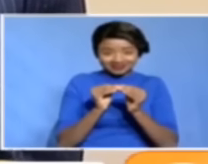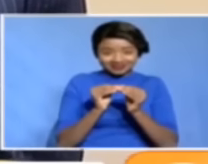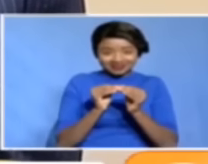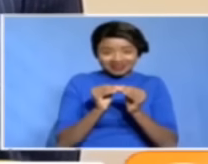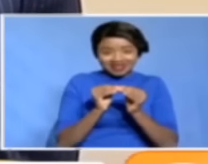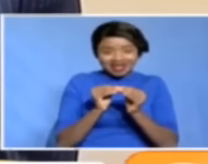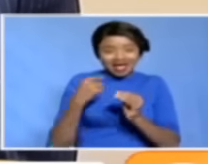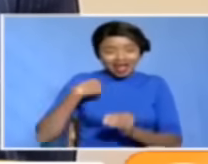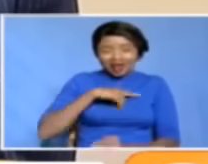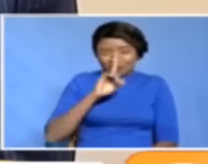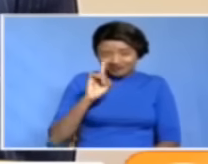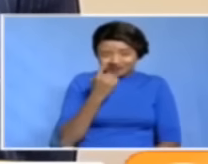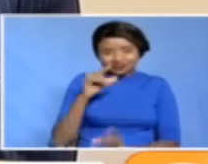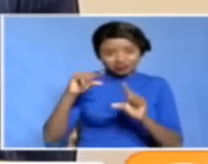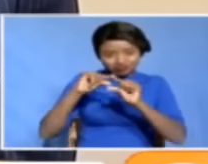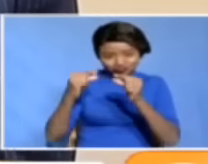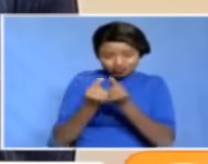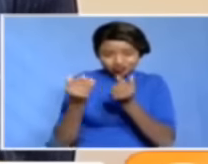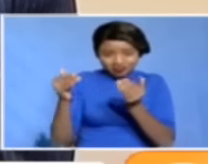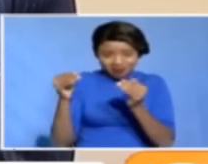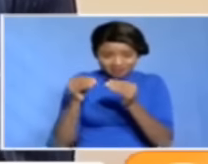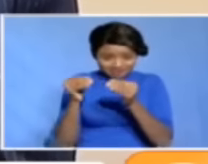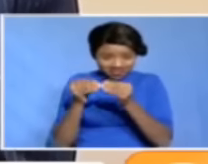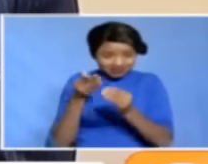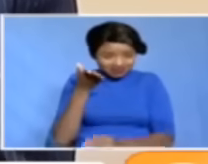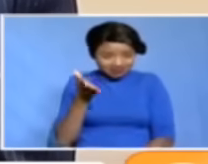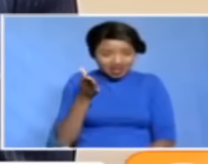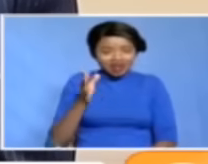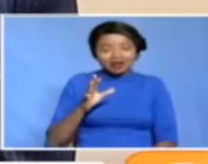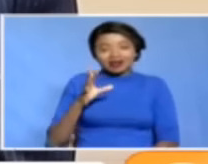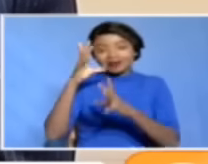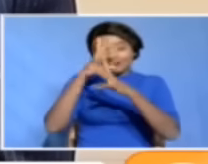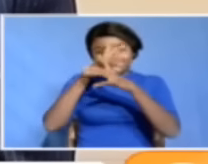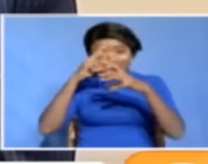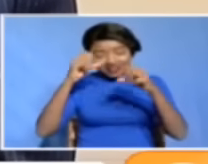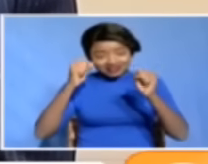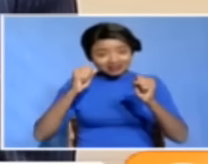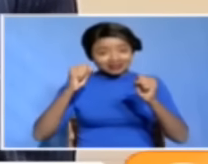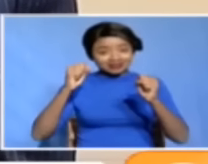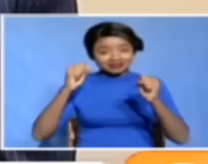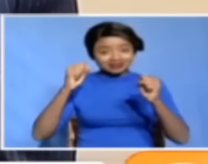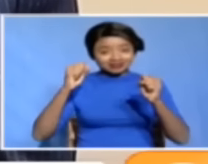Our first parliamentary group meeting, the president put on the table